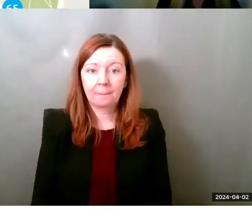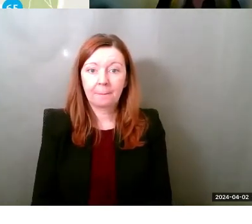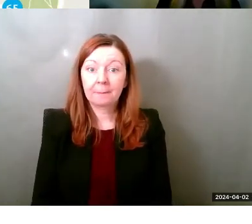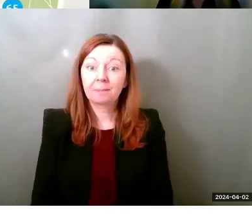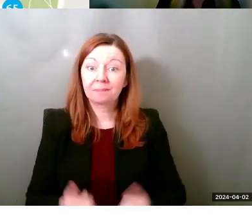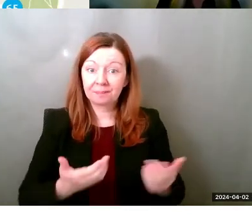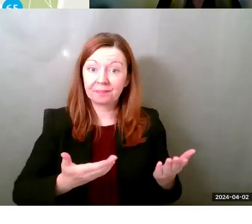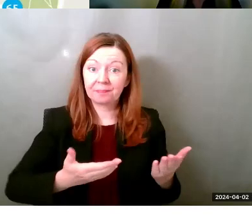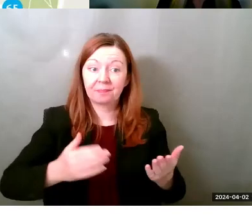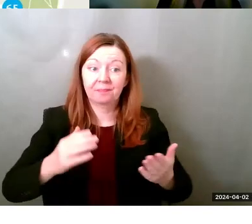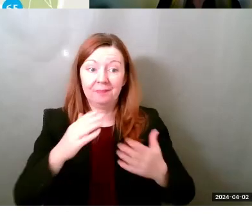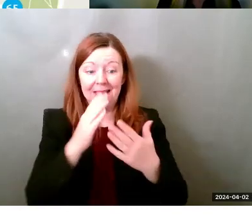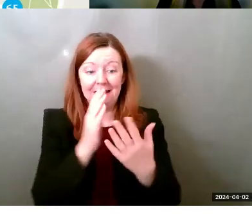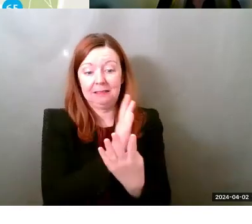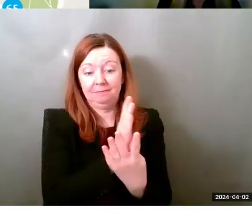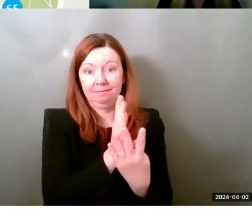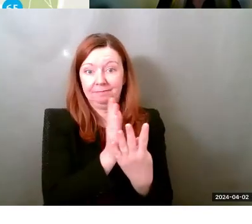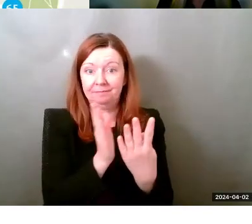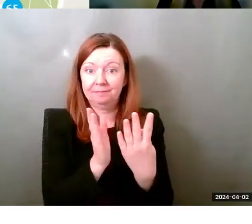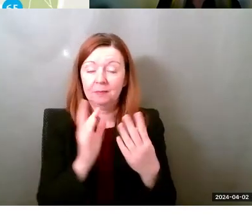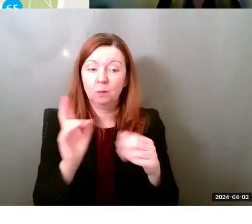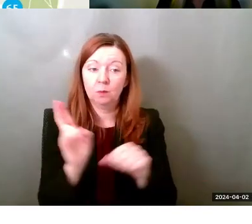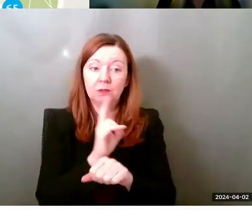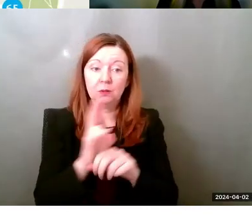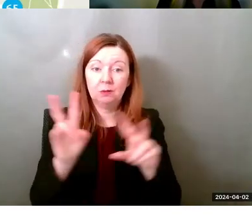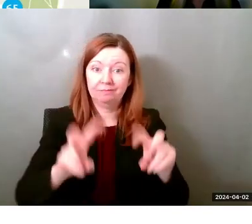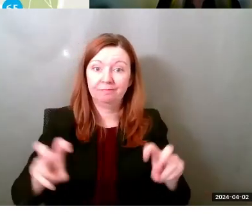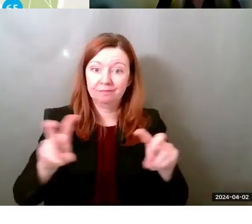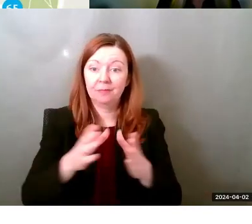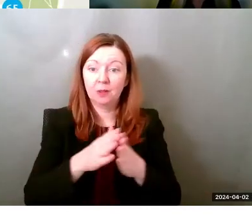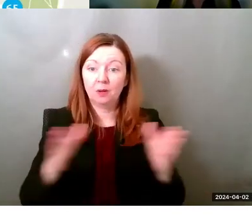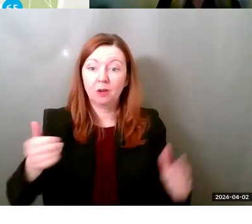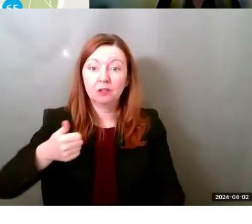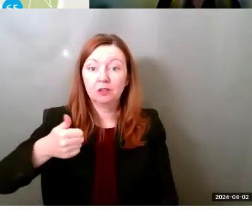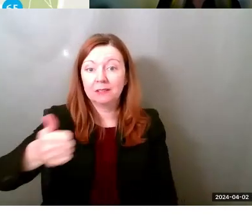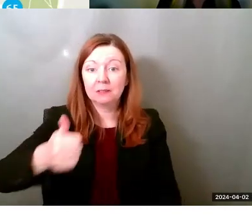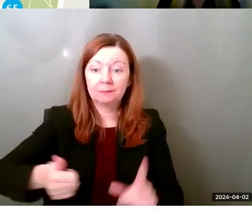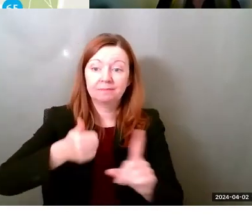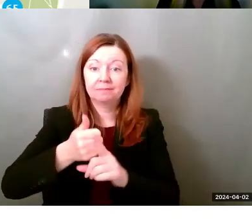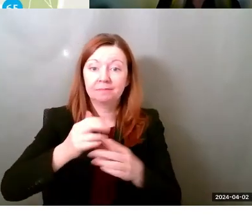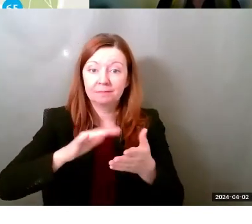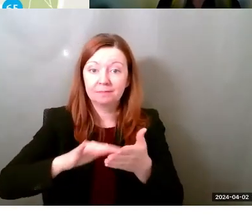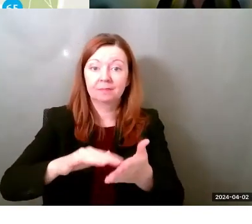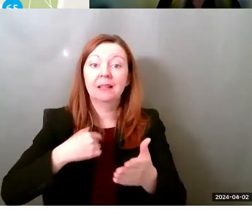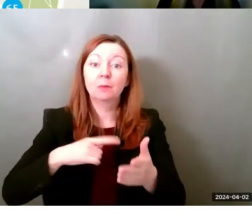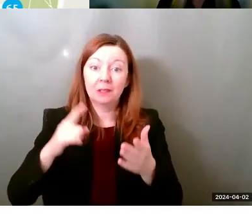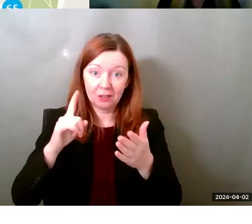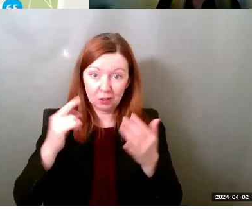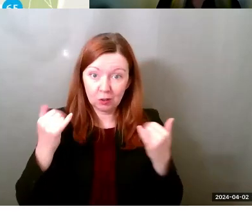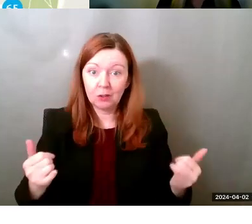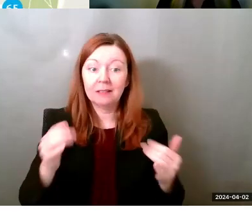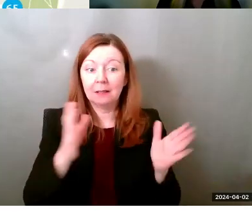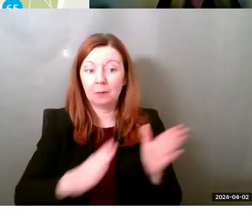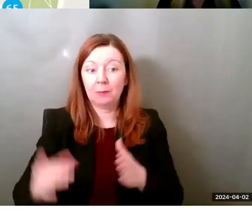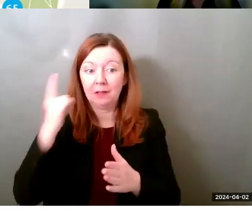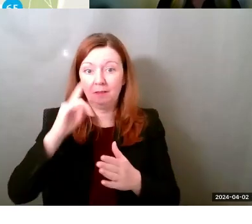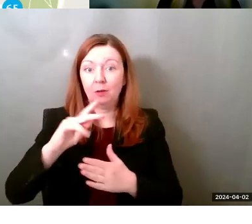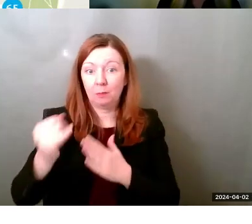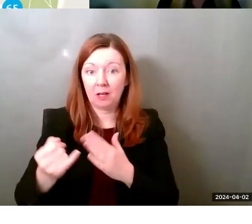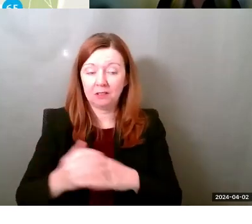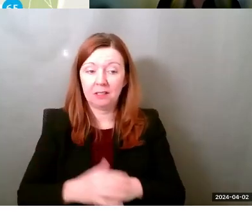So this modal split was used in the analysis of the overall transportation impact study that we are currently preparing for the